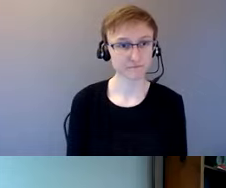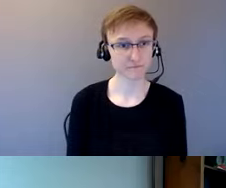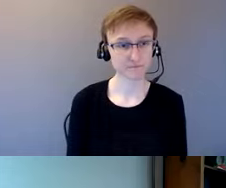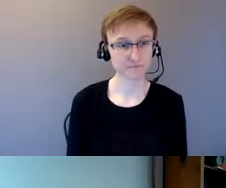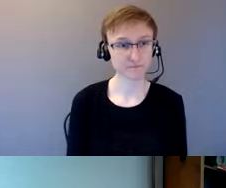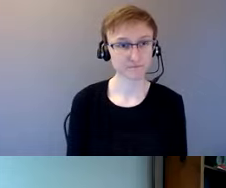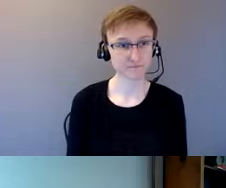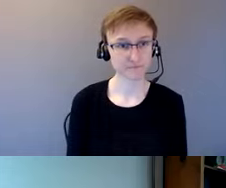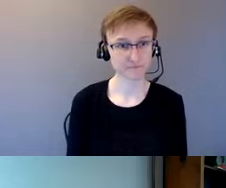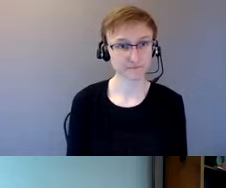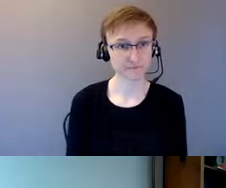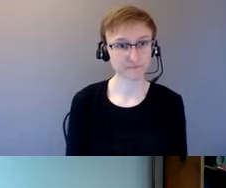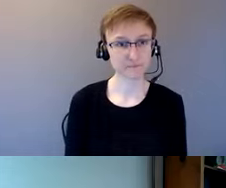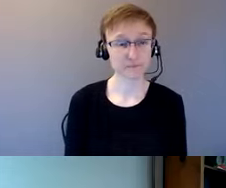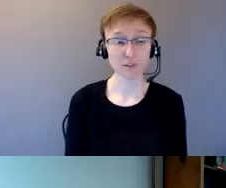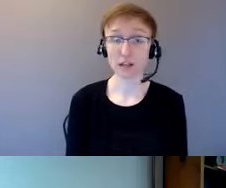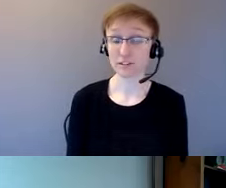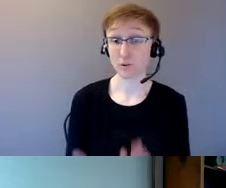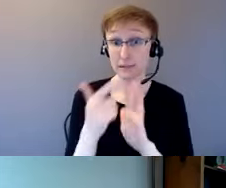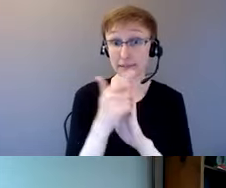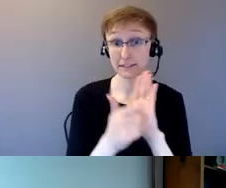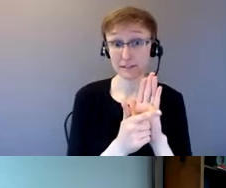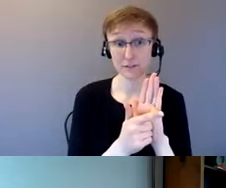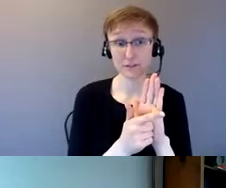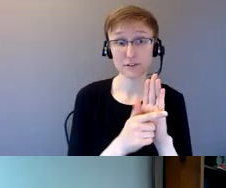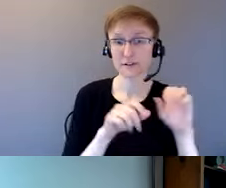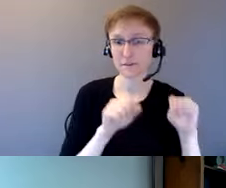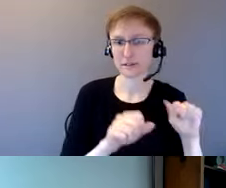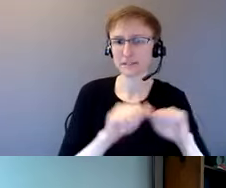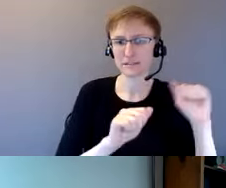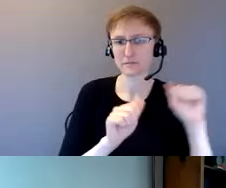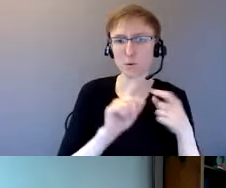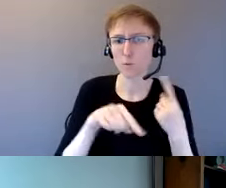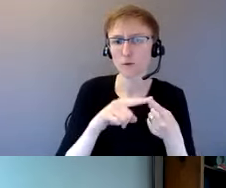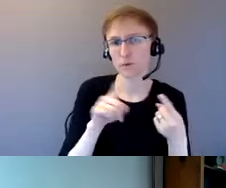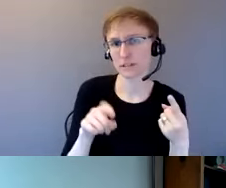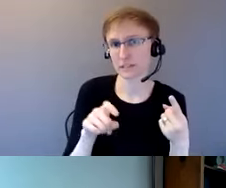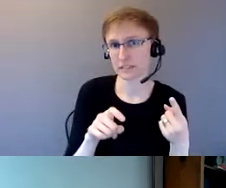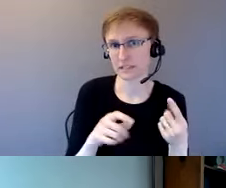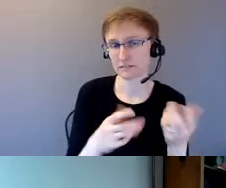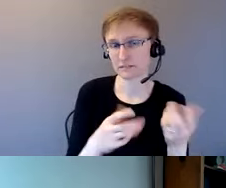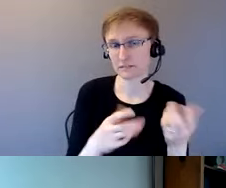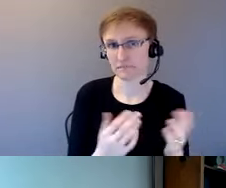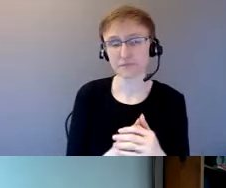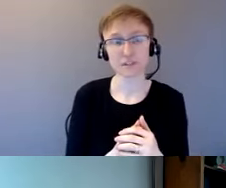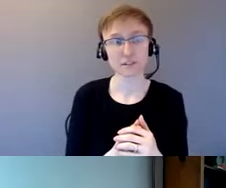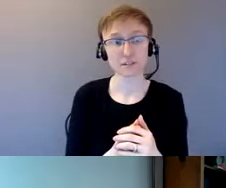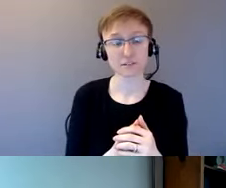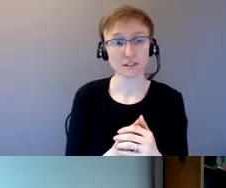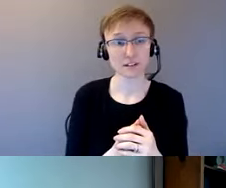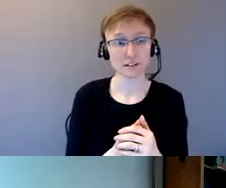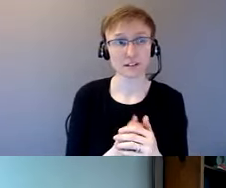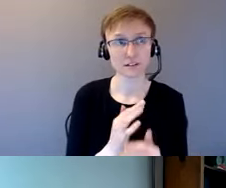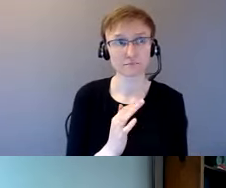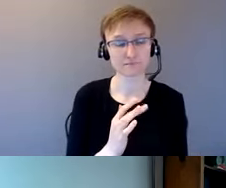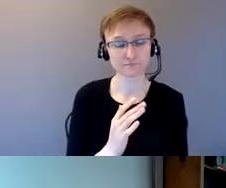So when do I actually need a legal capacity assessment? When do I need a substitute or a substitute? Nope, wrong one. When